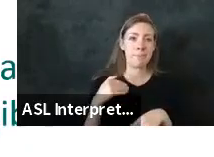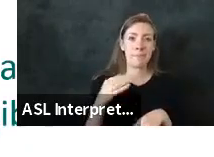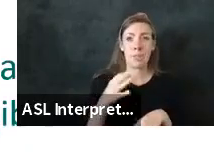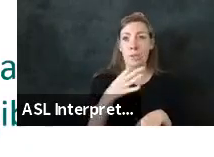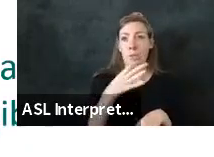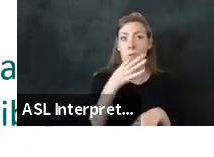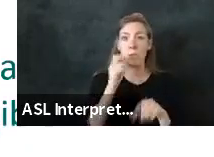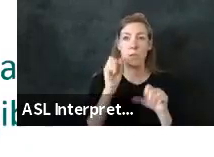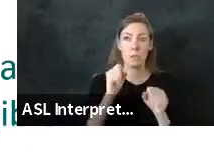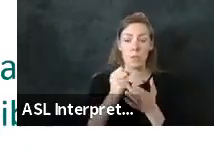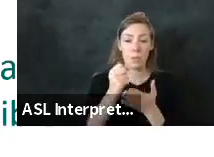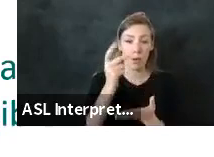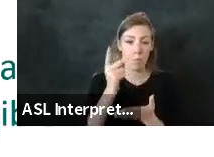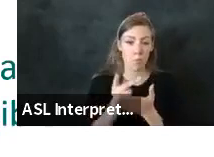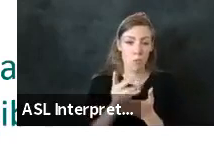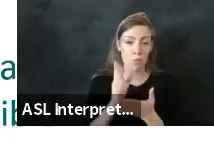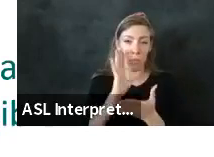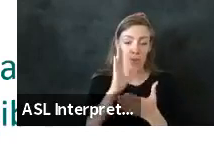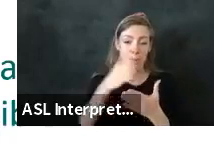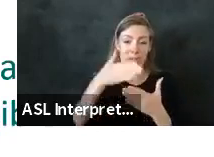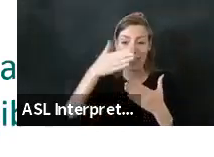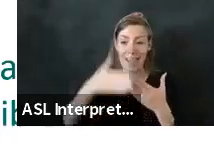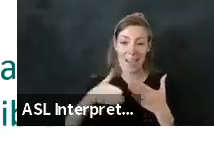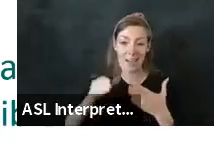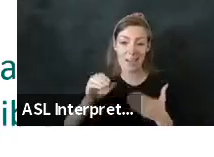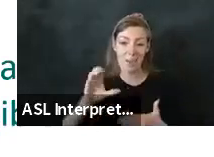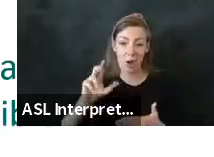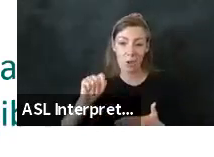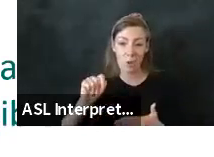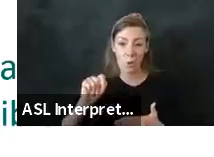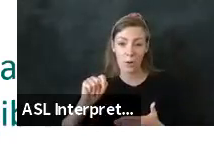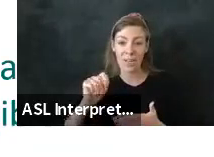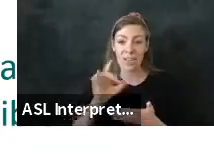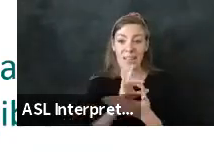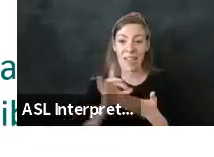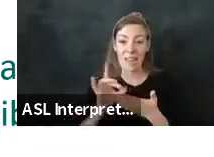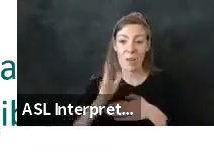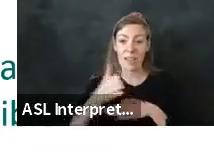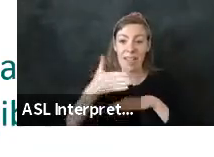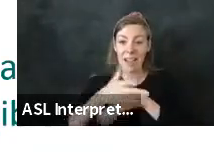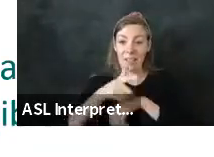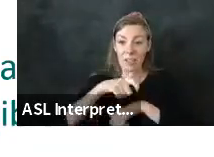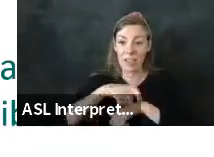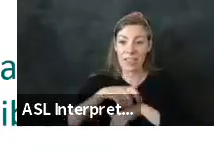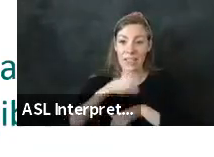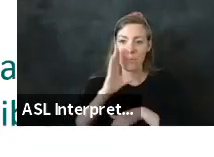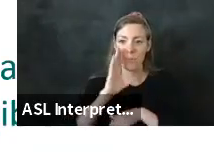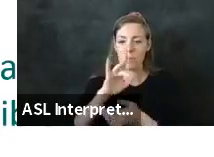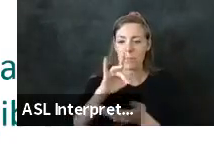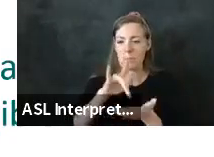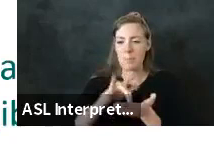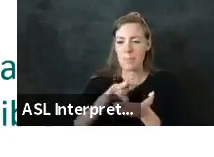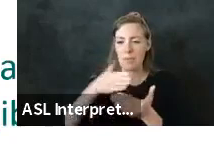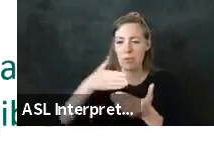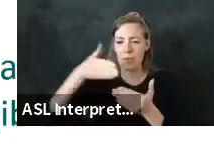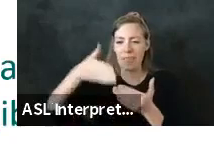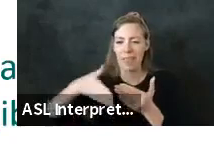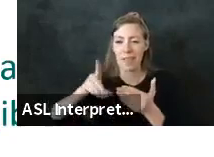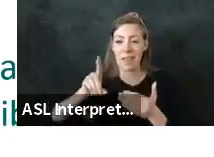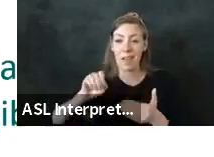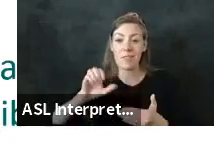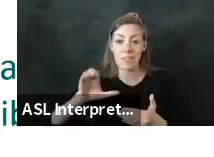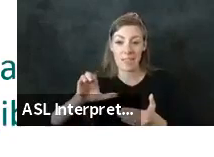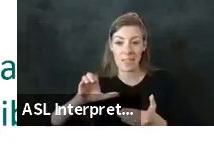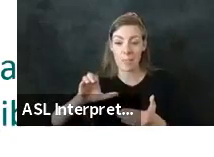would be towards the end of October. 8 weeks after this time would be in mid to late December. So that